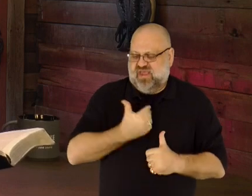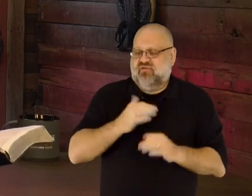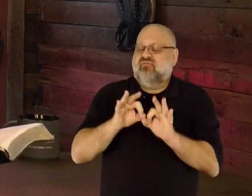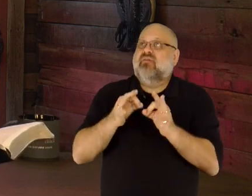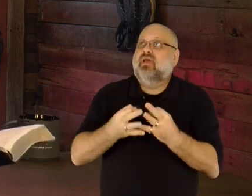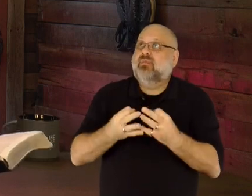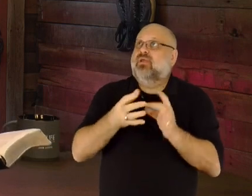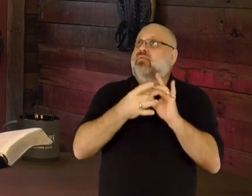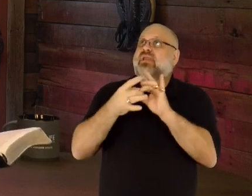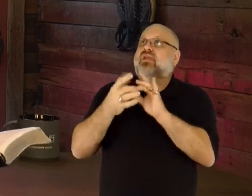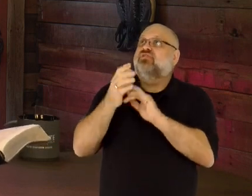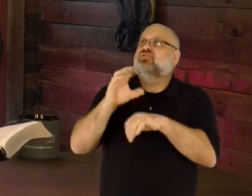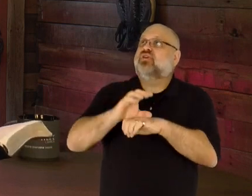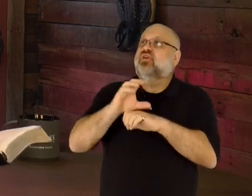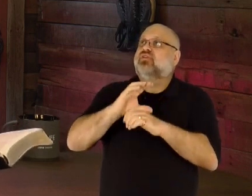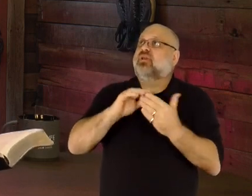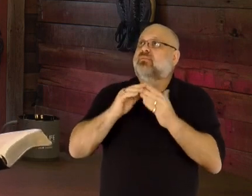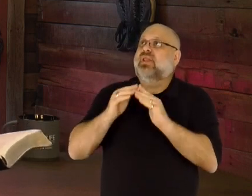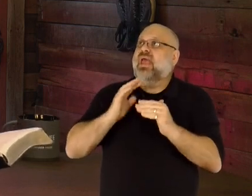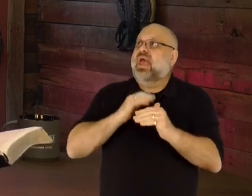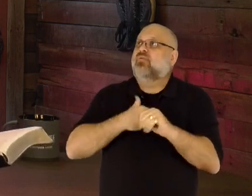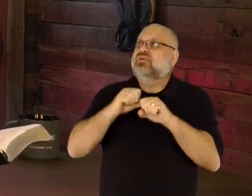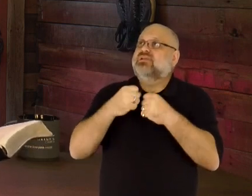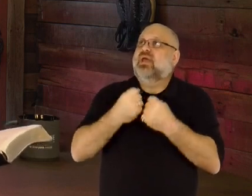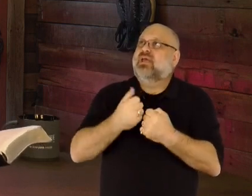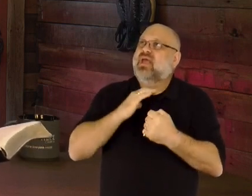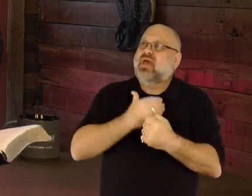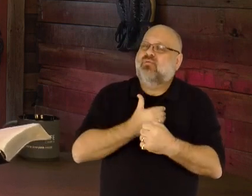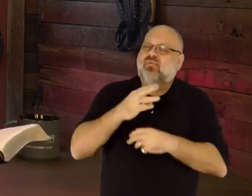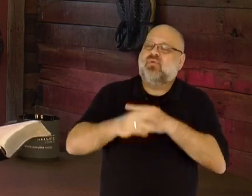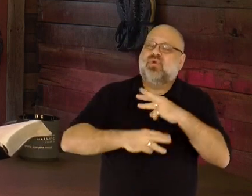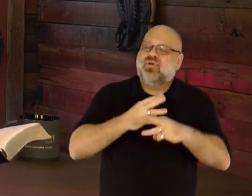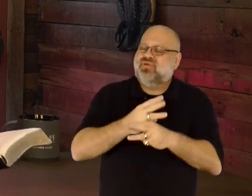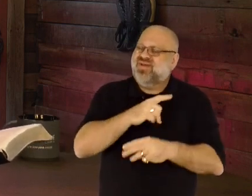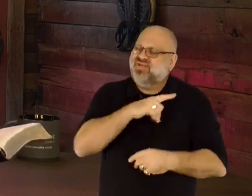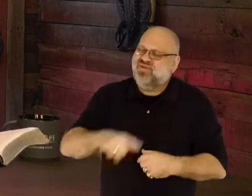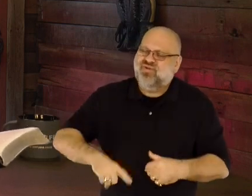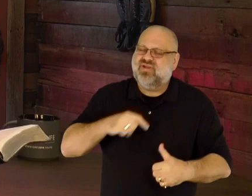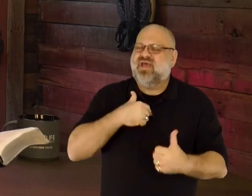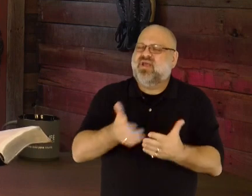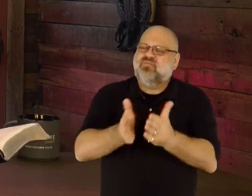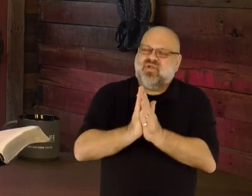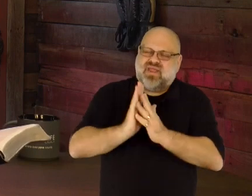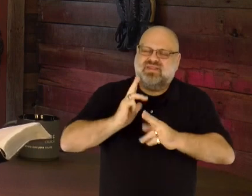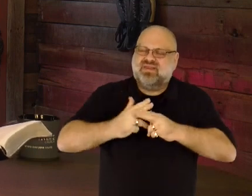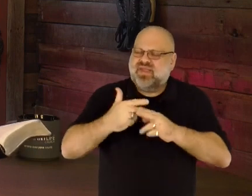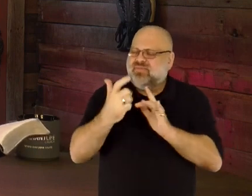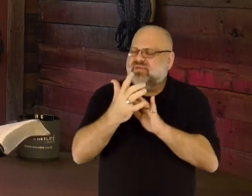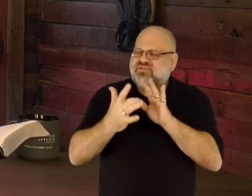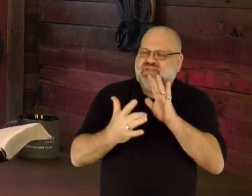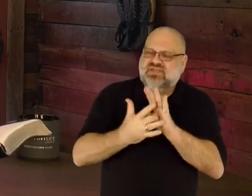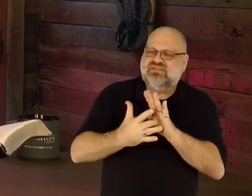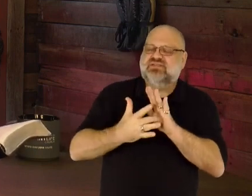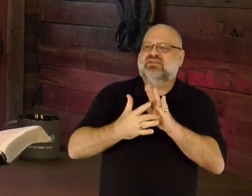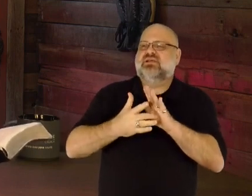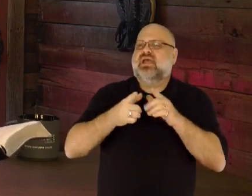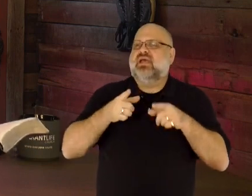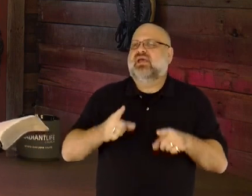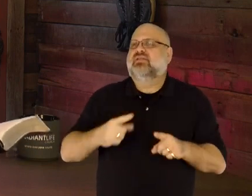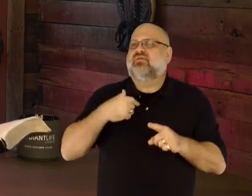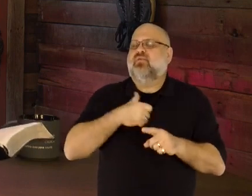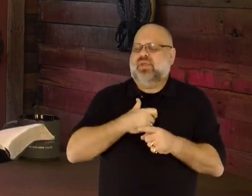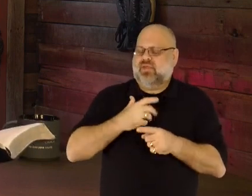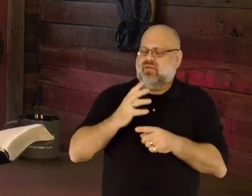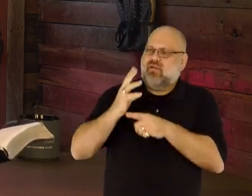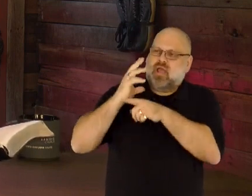our community, our society, and in our world. Lord, I pray in the name of Jesus that as we are sold